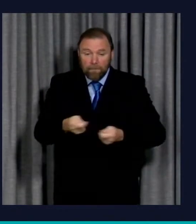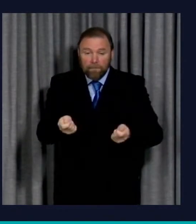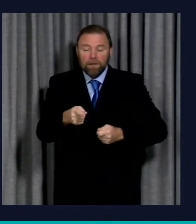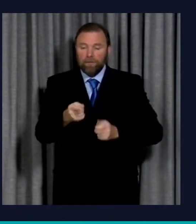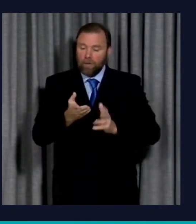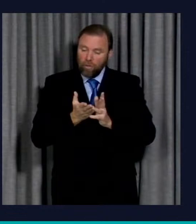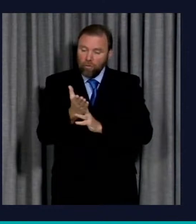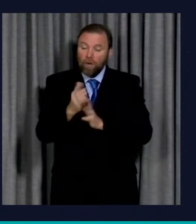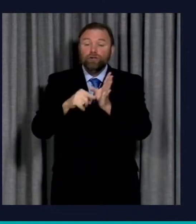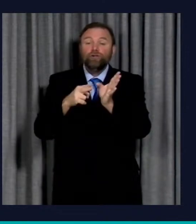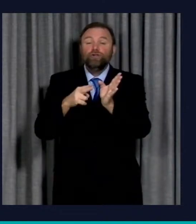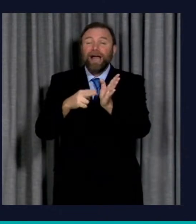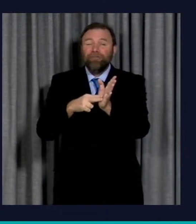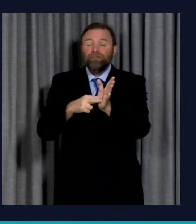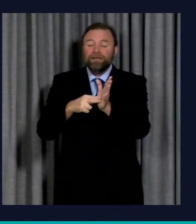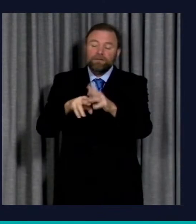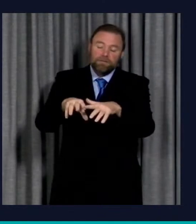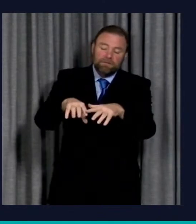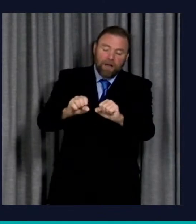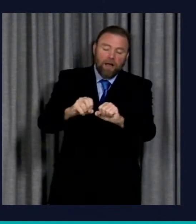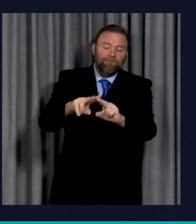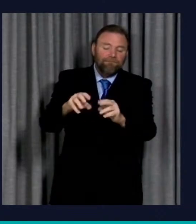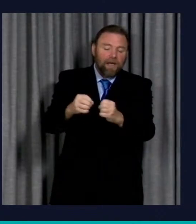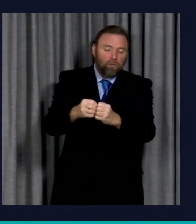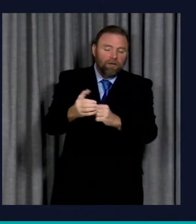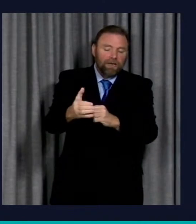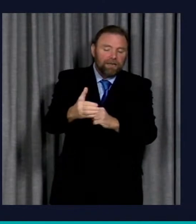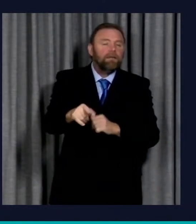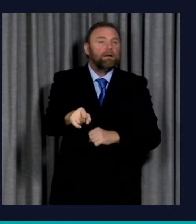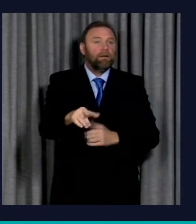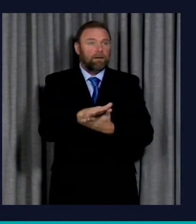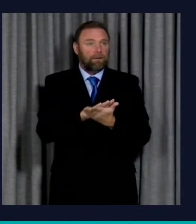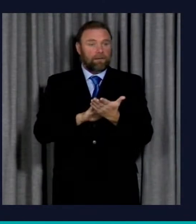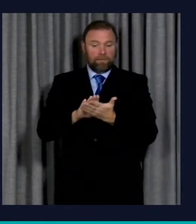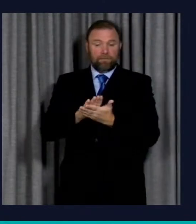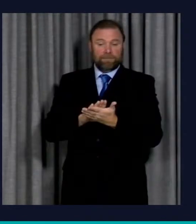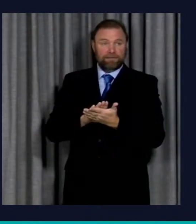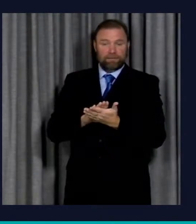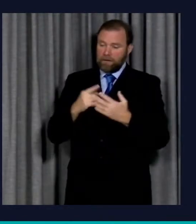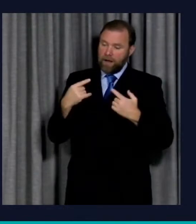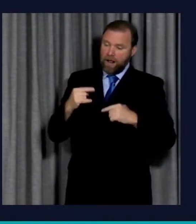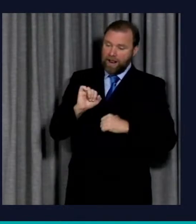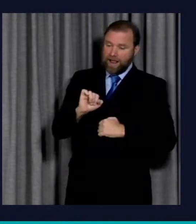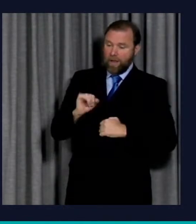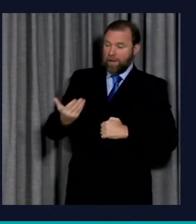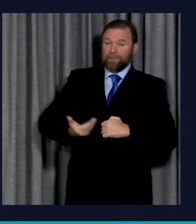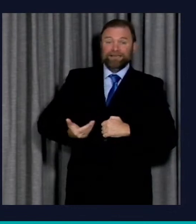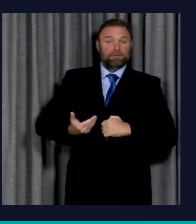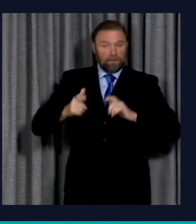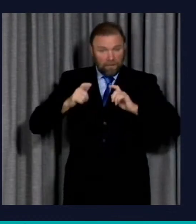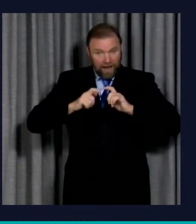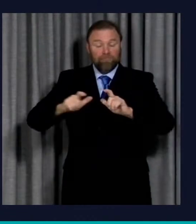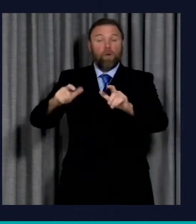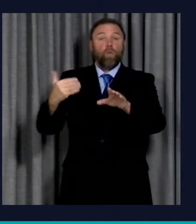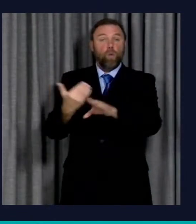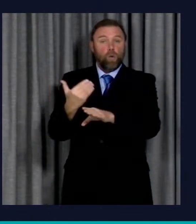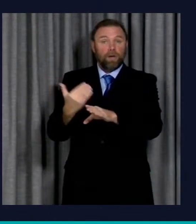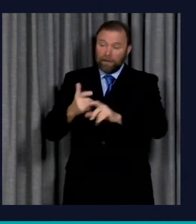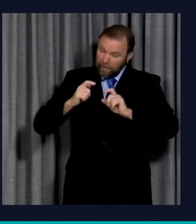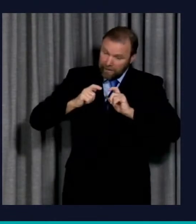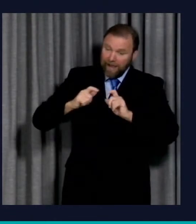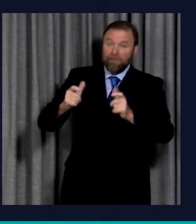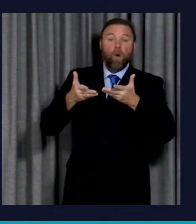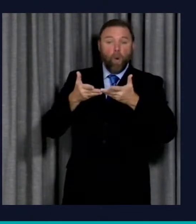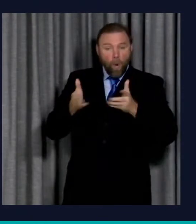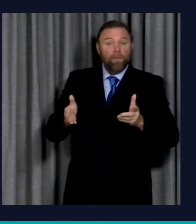of January and into the start of February, in a way that allows businesses to stay alive and people to continue